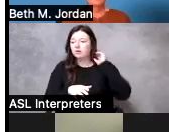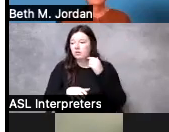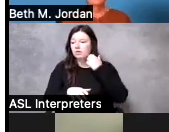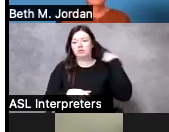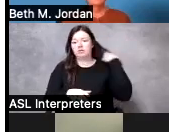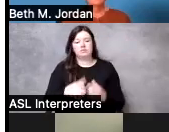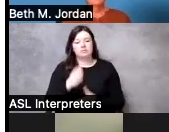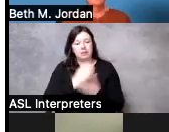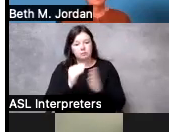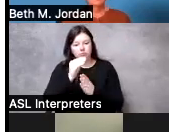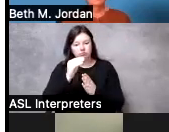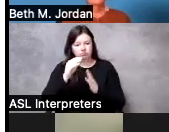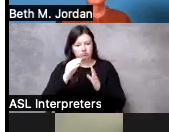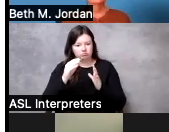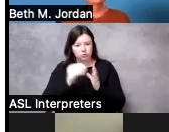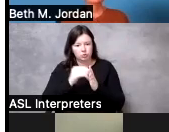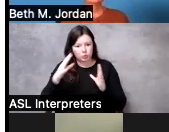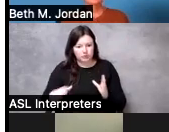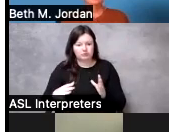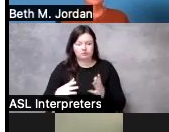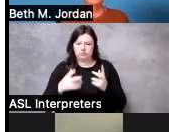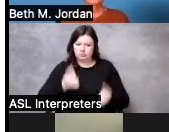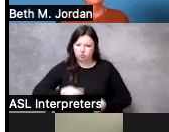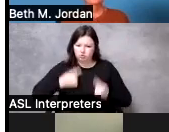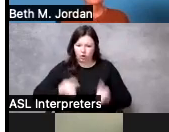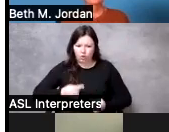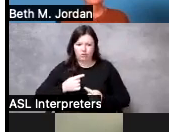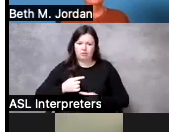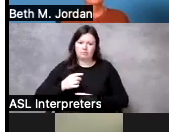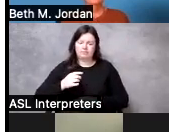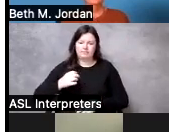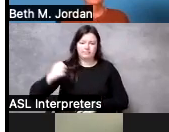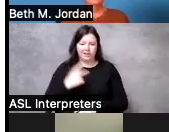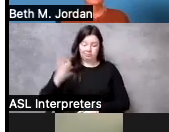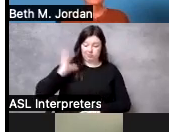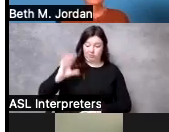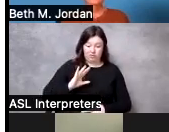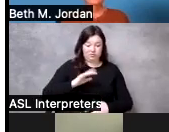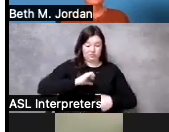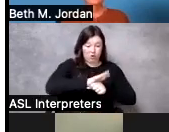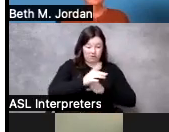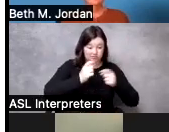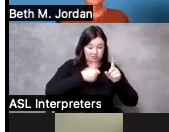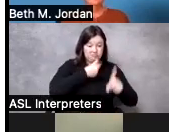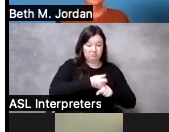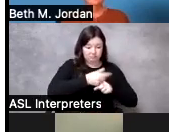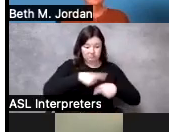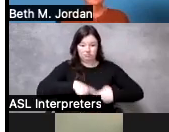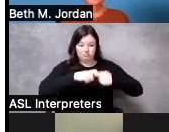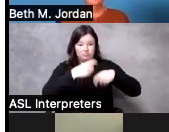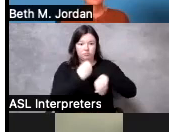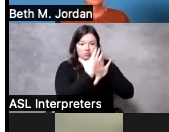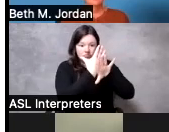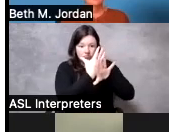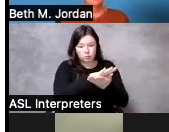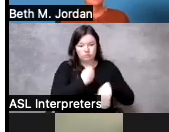some children that really struggle with the return to in-person schooling and they have missed days. And so we're seeing